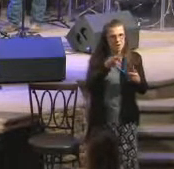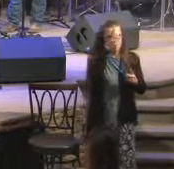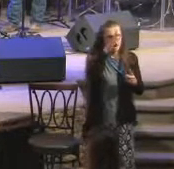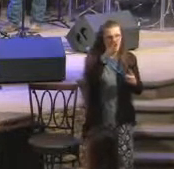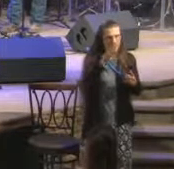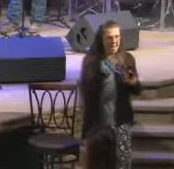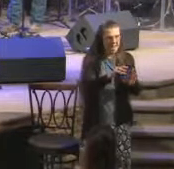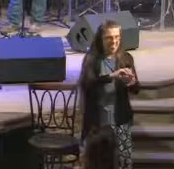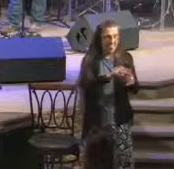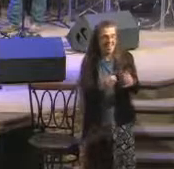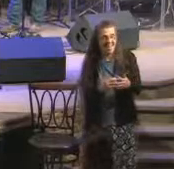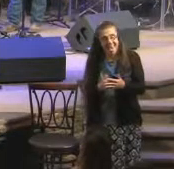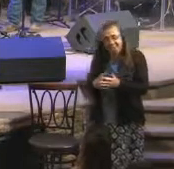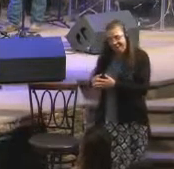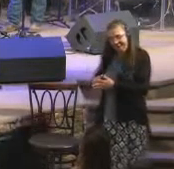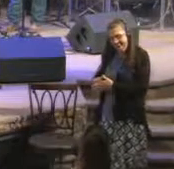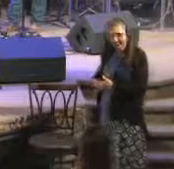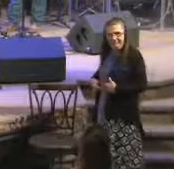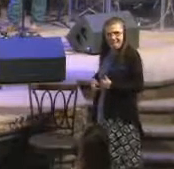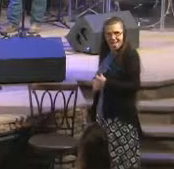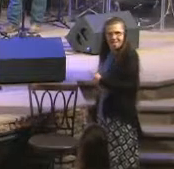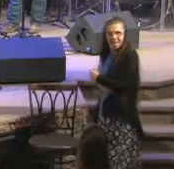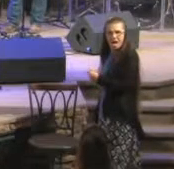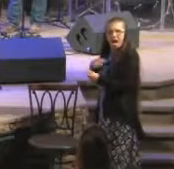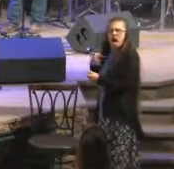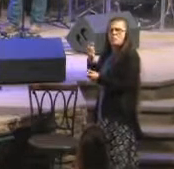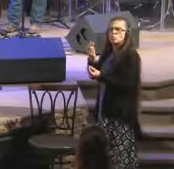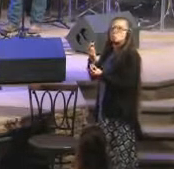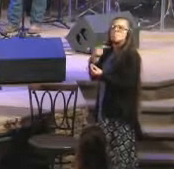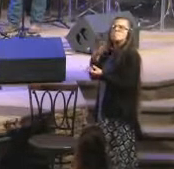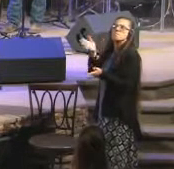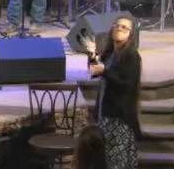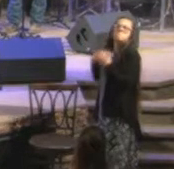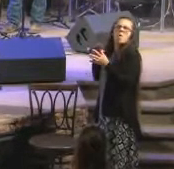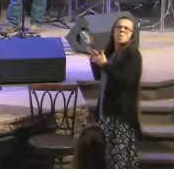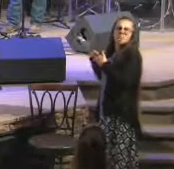it and says, I'm going to go do my own thing.